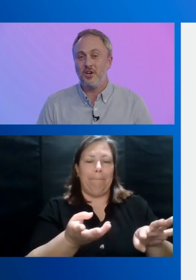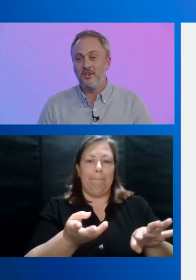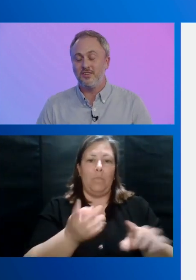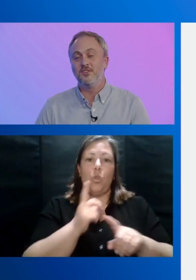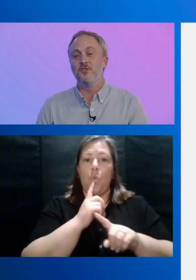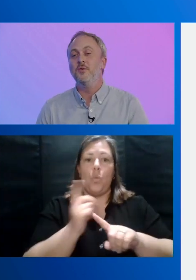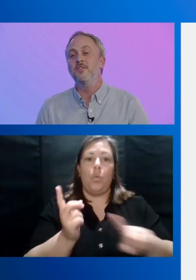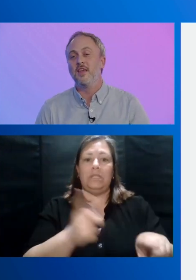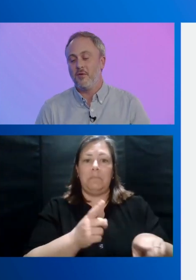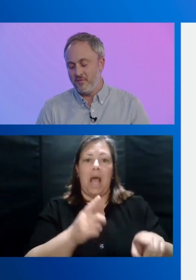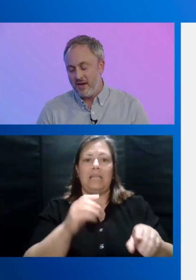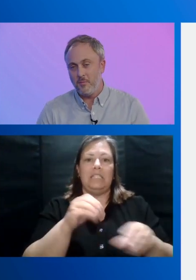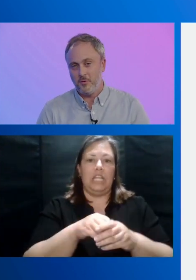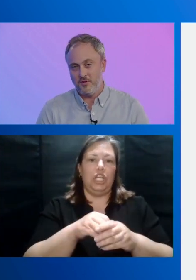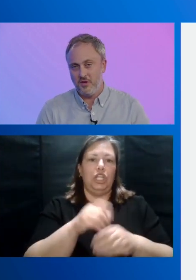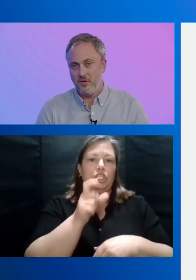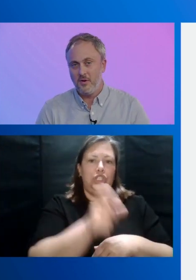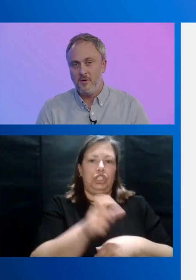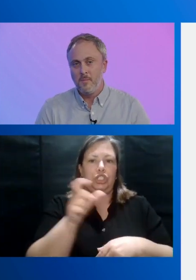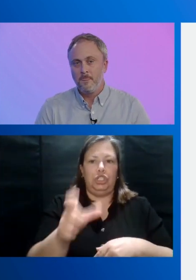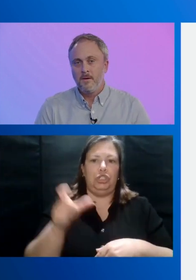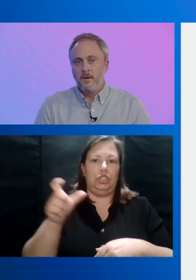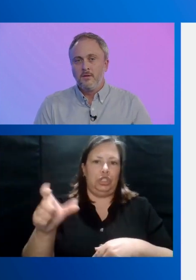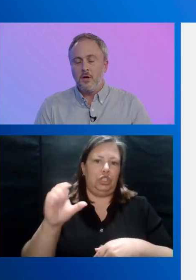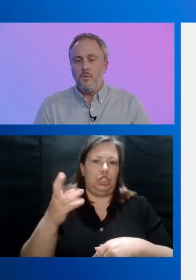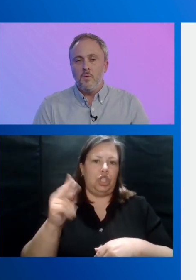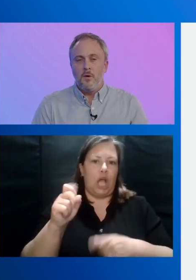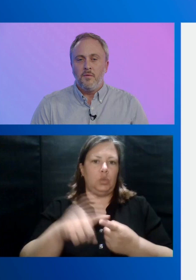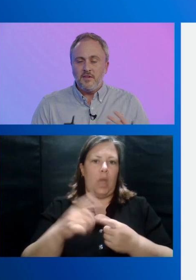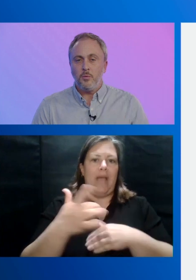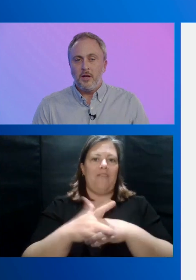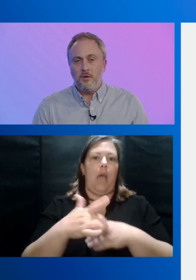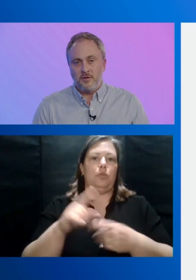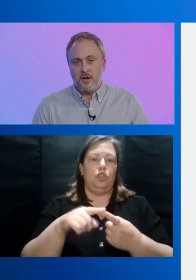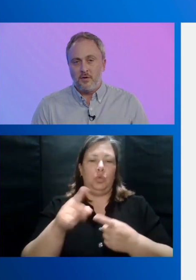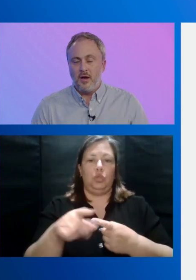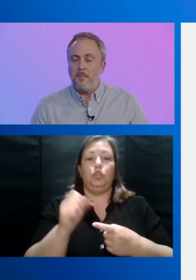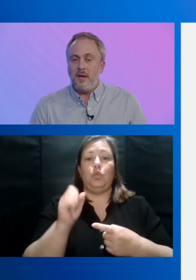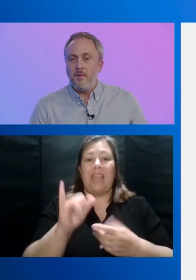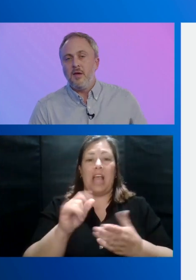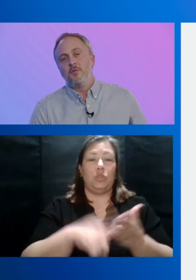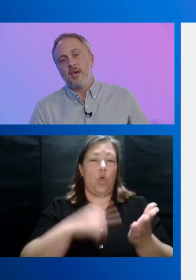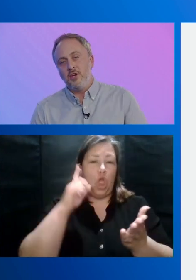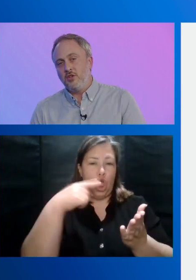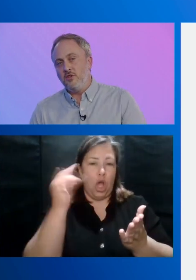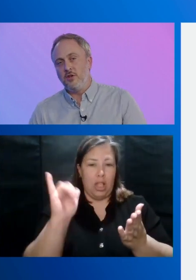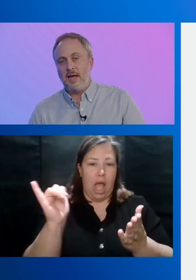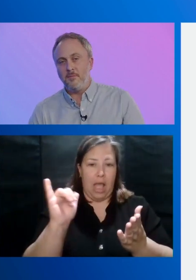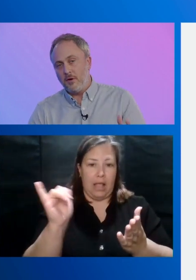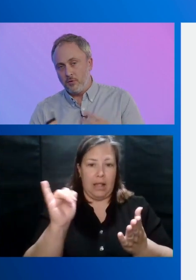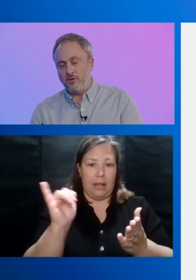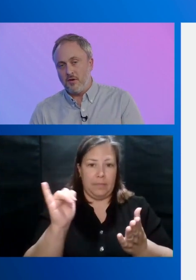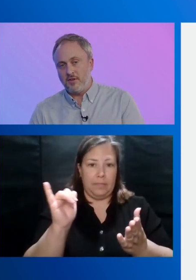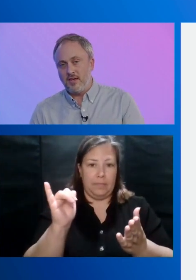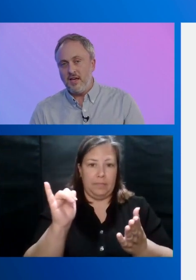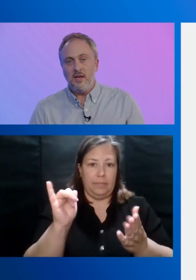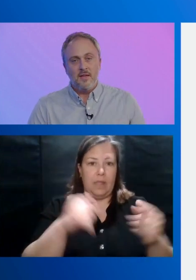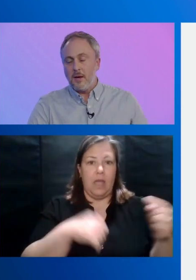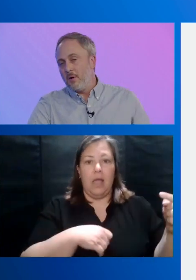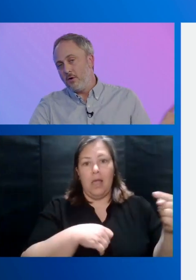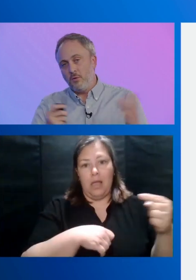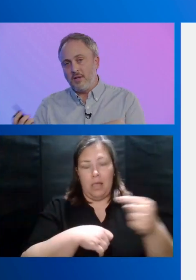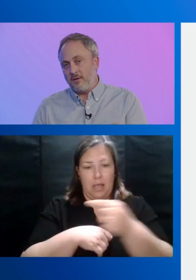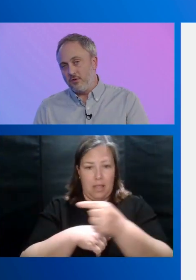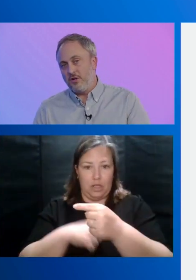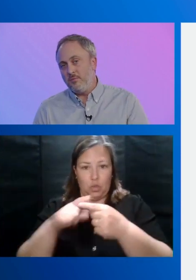responses in chunks as soon as they're available to you. So, this is what it looks like, right? I make my invocation to Lambda or service A.